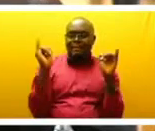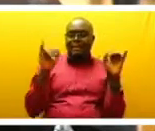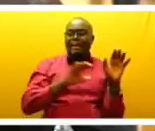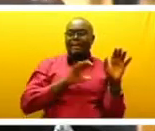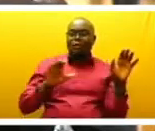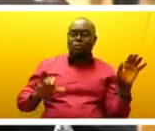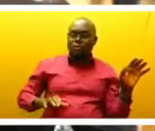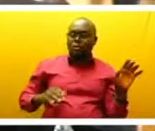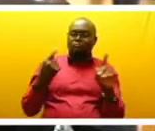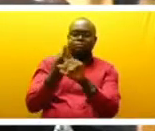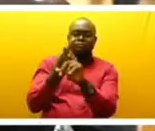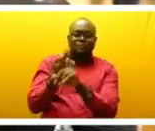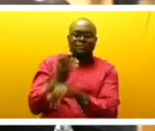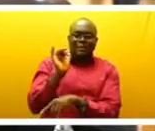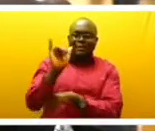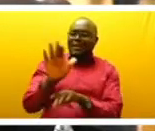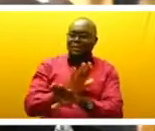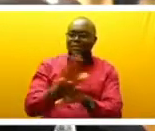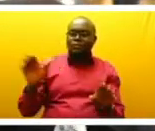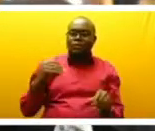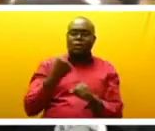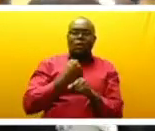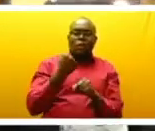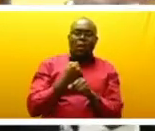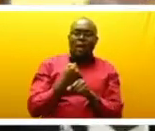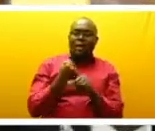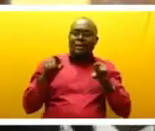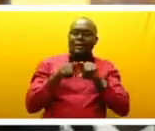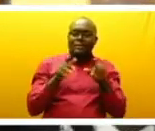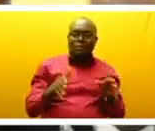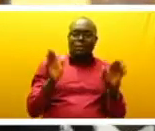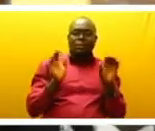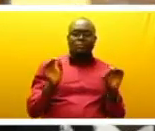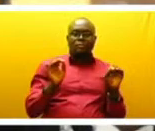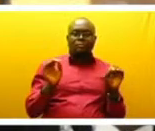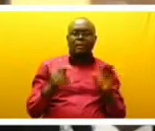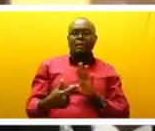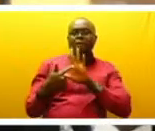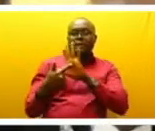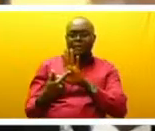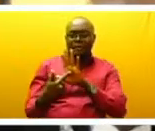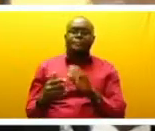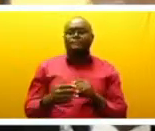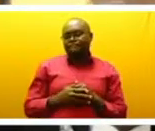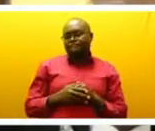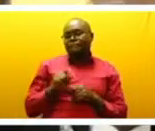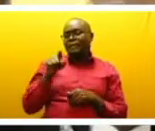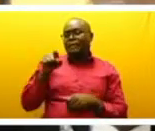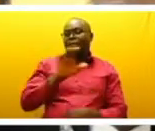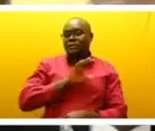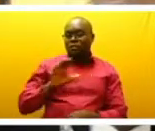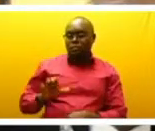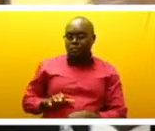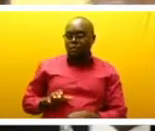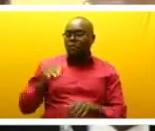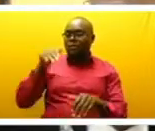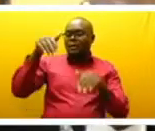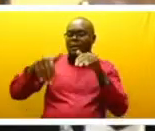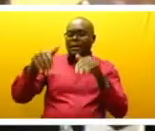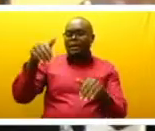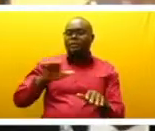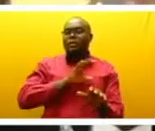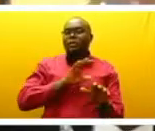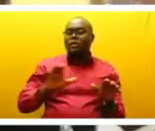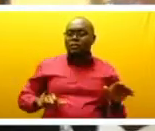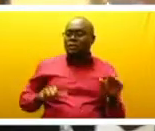commissions that do not function in the same way. For example, this commission, the Electoral Commission,